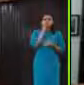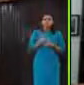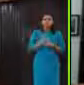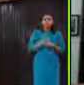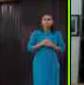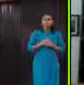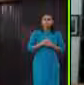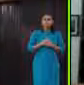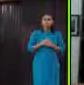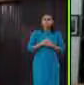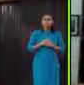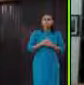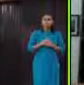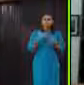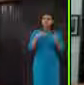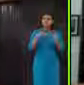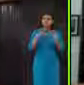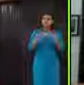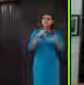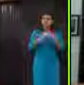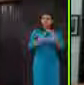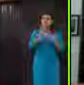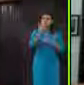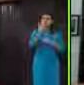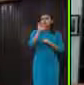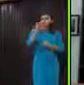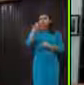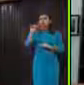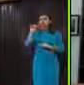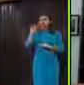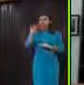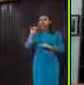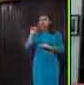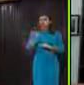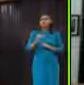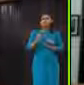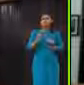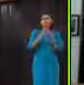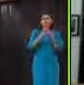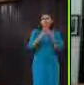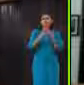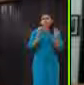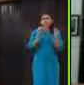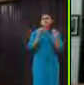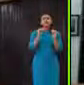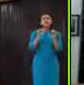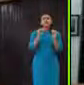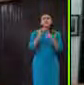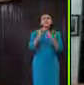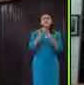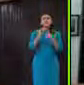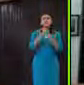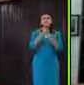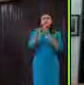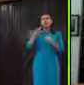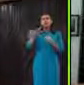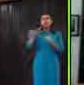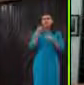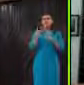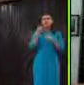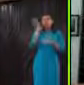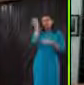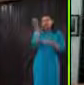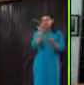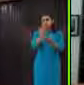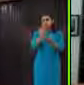abrogation in August of 2019. And Mr. Habibullah suggested that given the fact, and what we are hearing today is the fact that there was